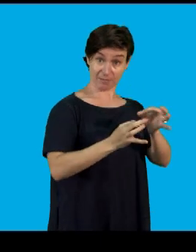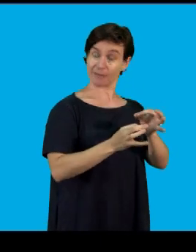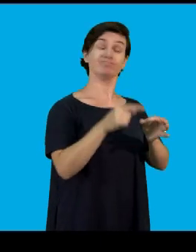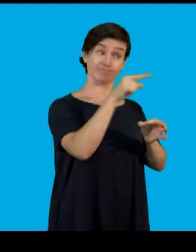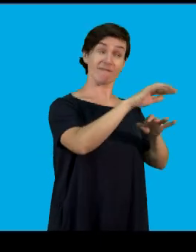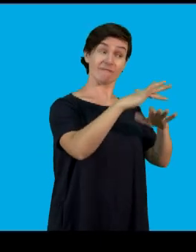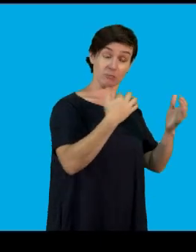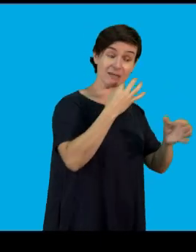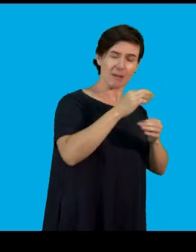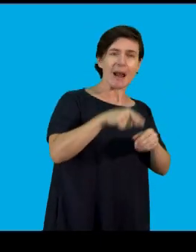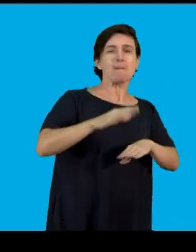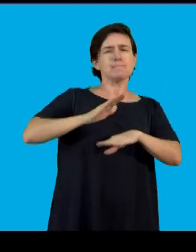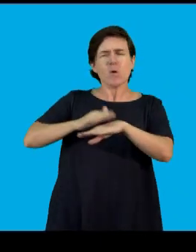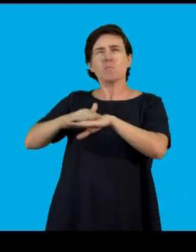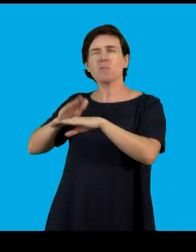mentioned in